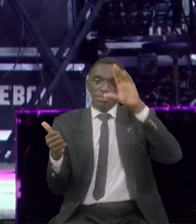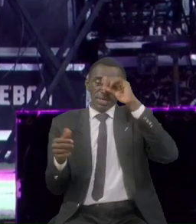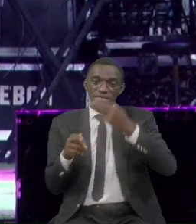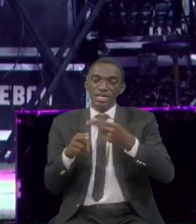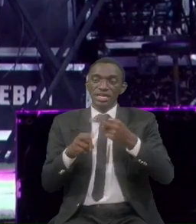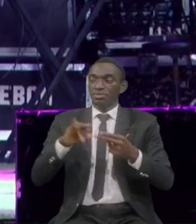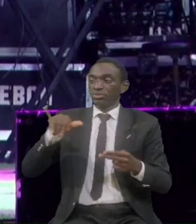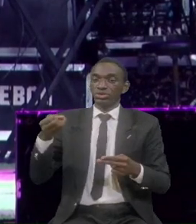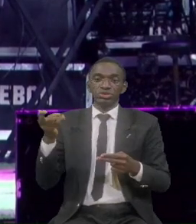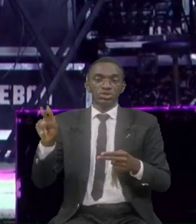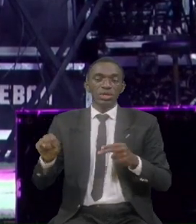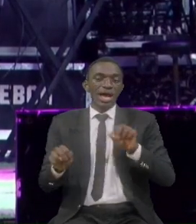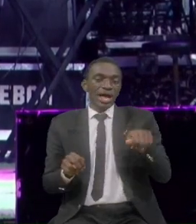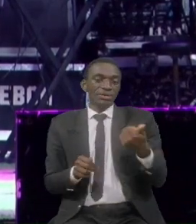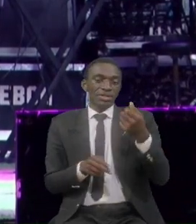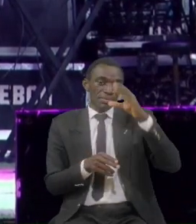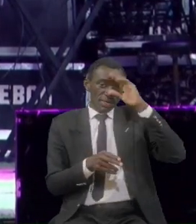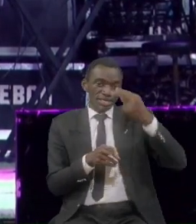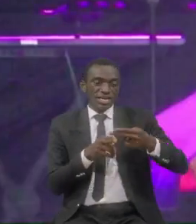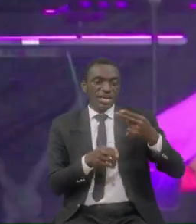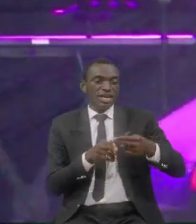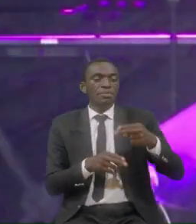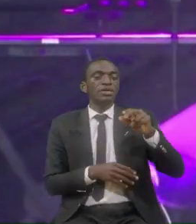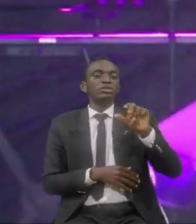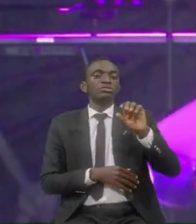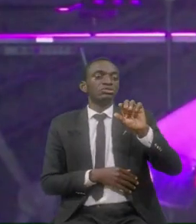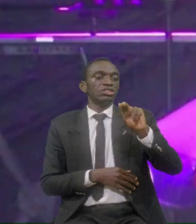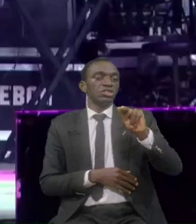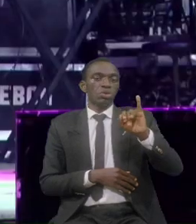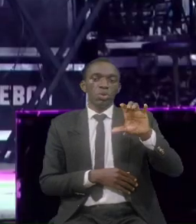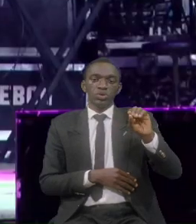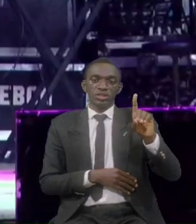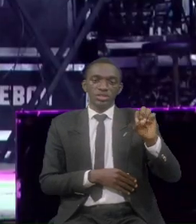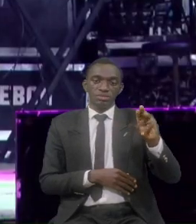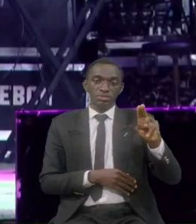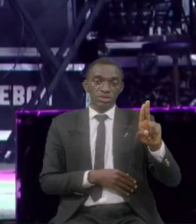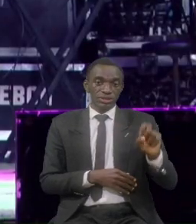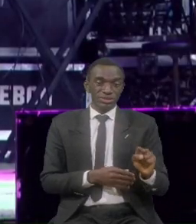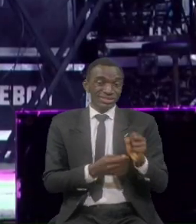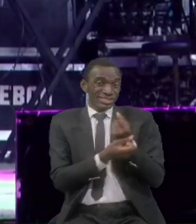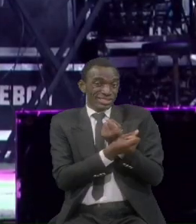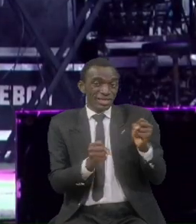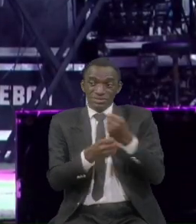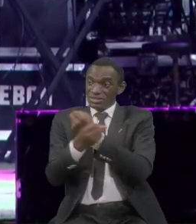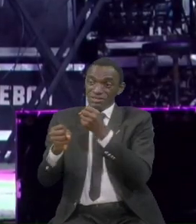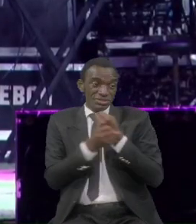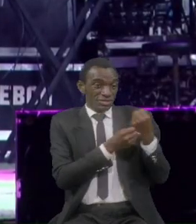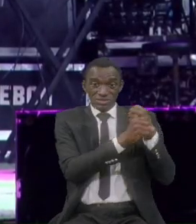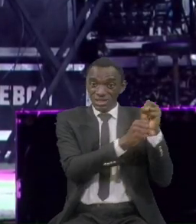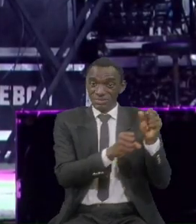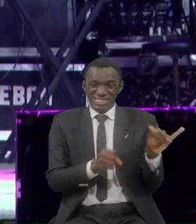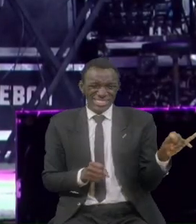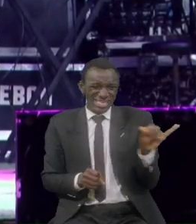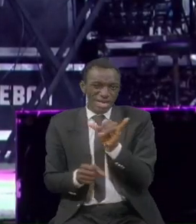Nicodemus saved. That same salvation at the present hour, at the present day, that brings